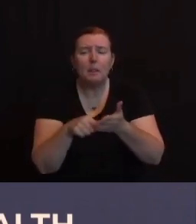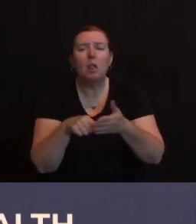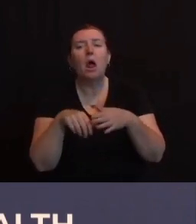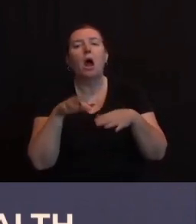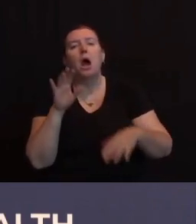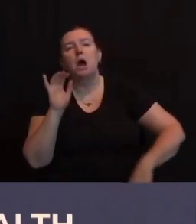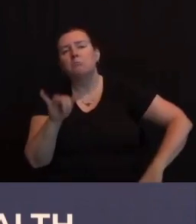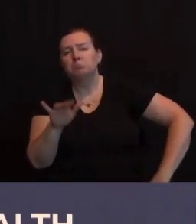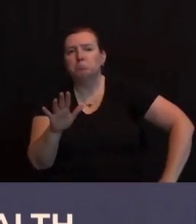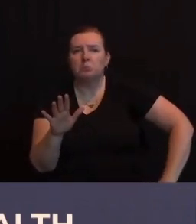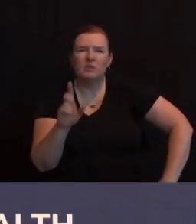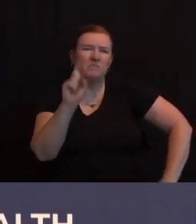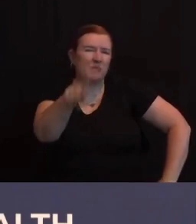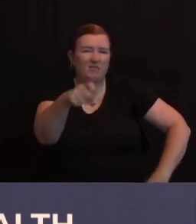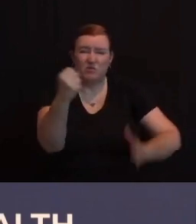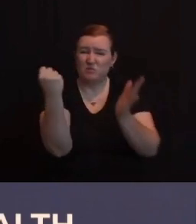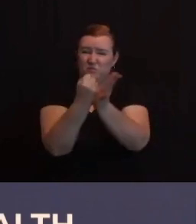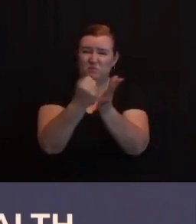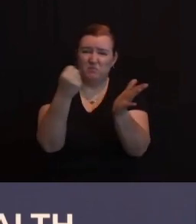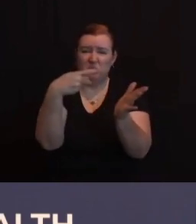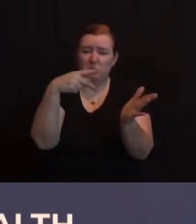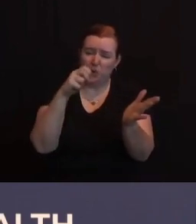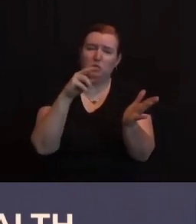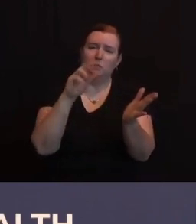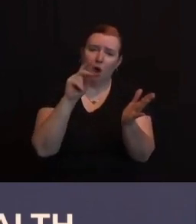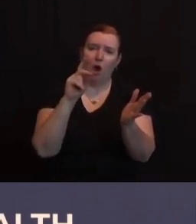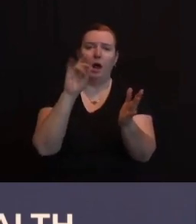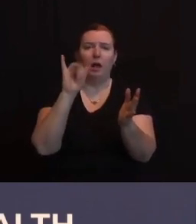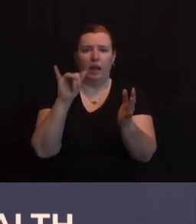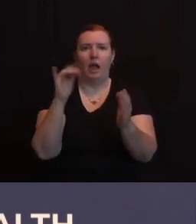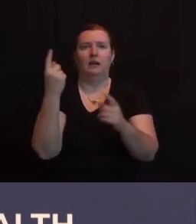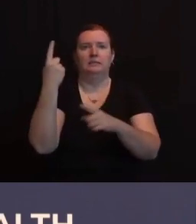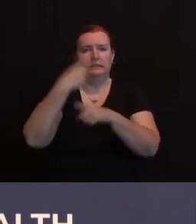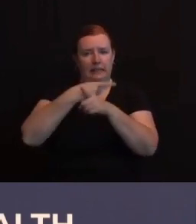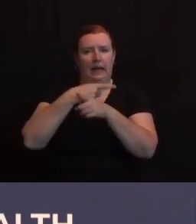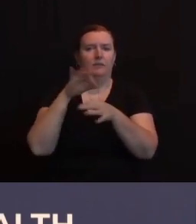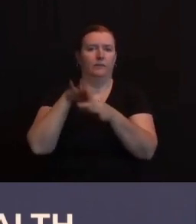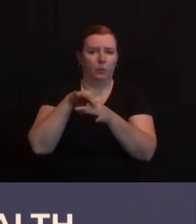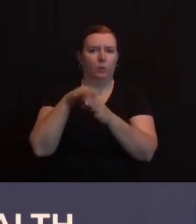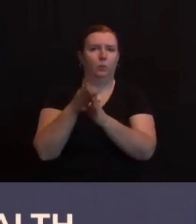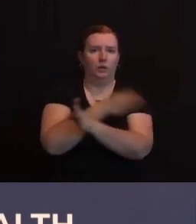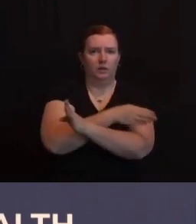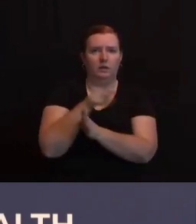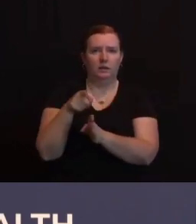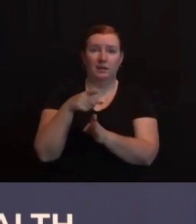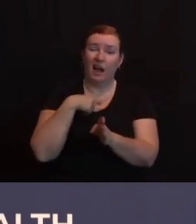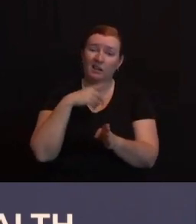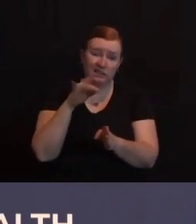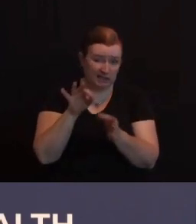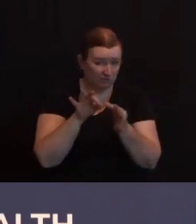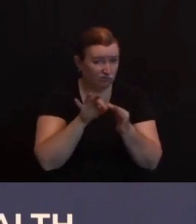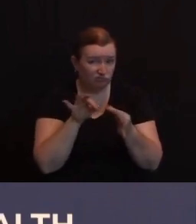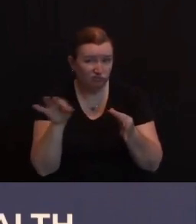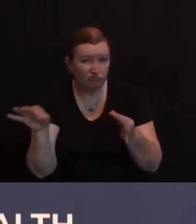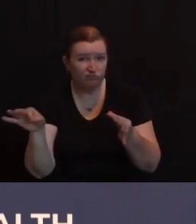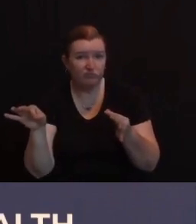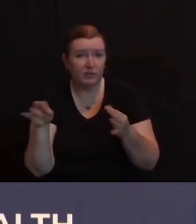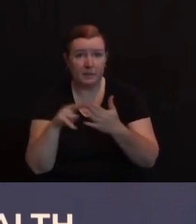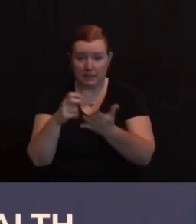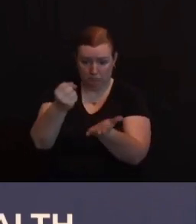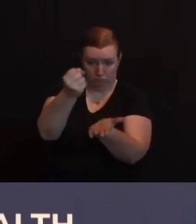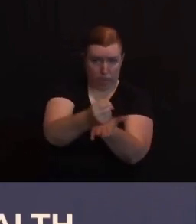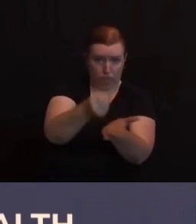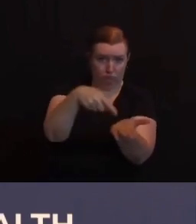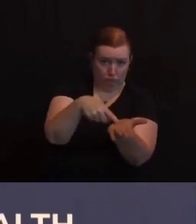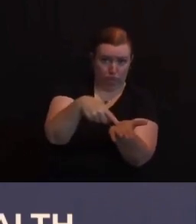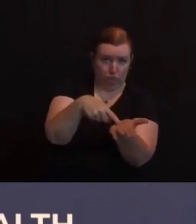your mail-in ballot's got to be postmarked by election day, but to your good question, we extended the amount of days by which it could be counted because of